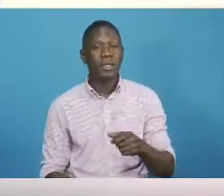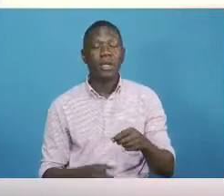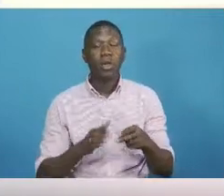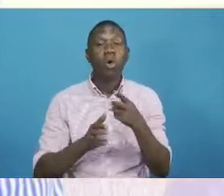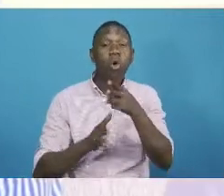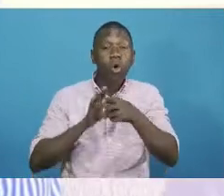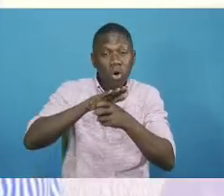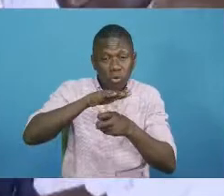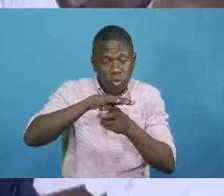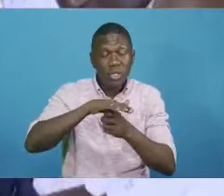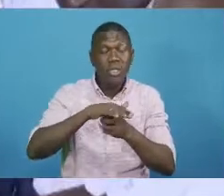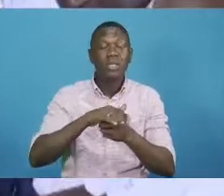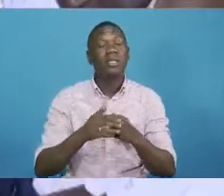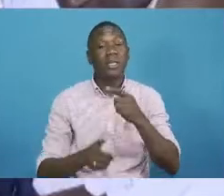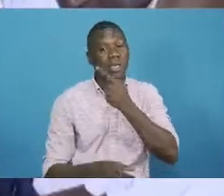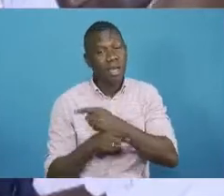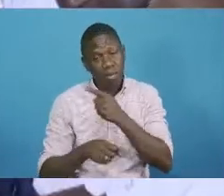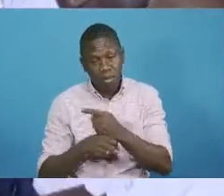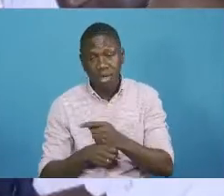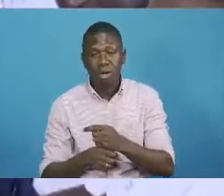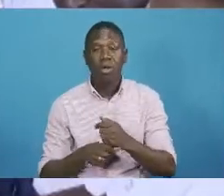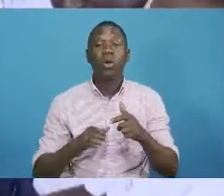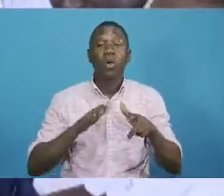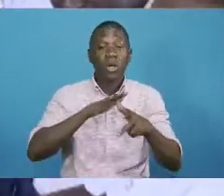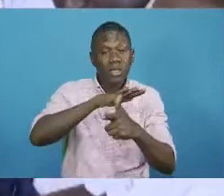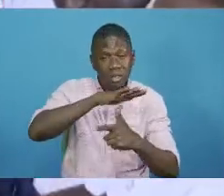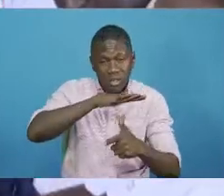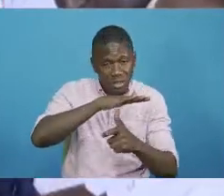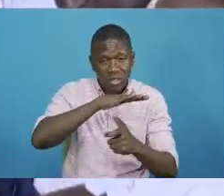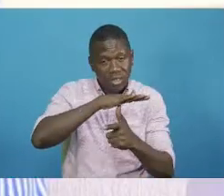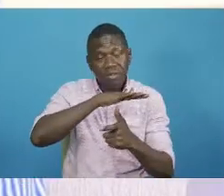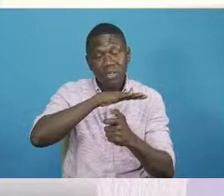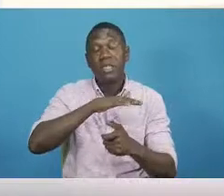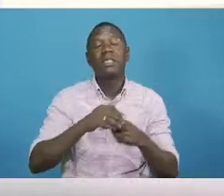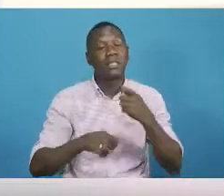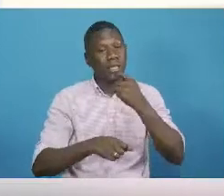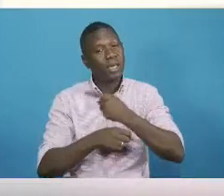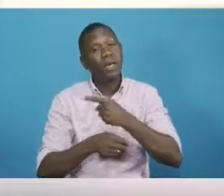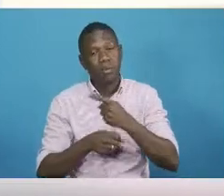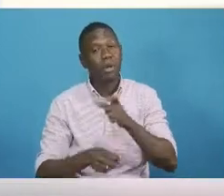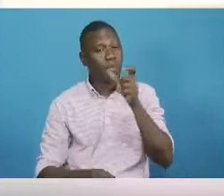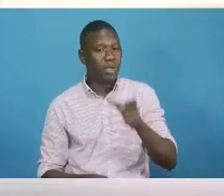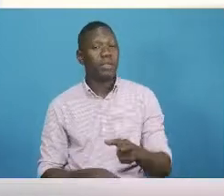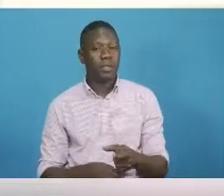is a Gambian, under-17 is a Gambian. Go out and work.